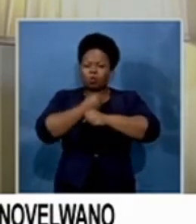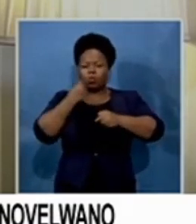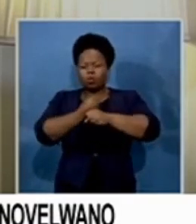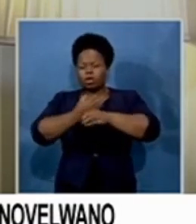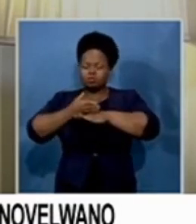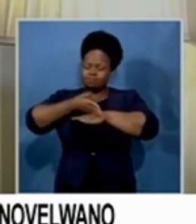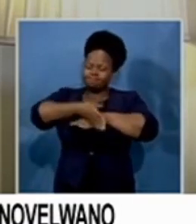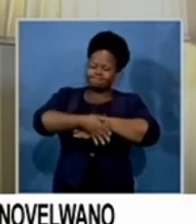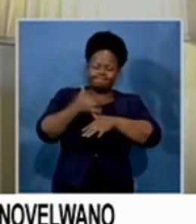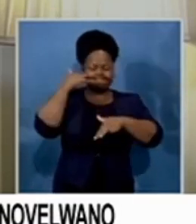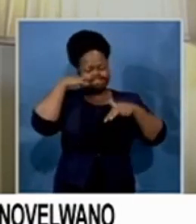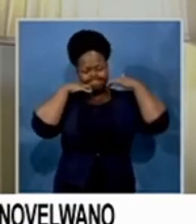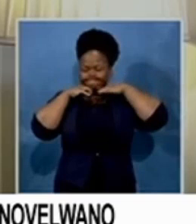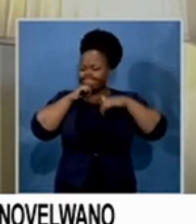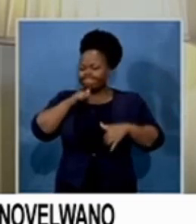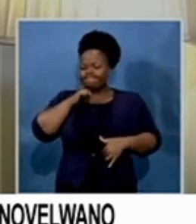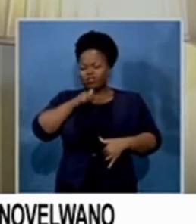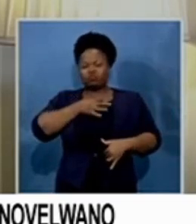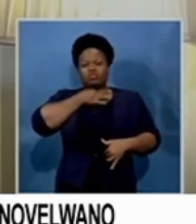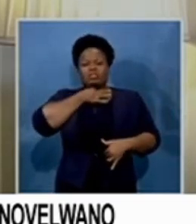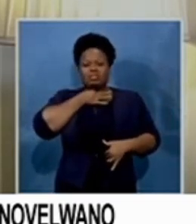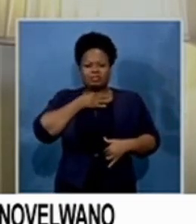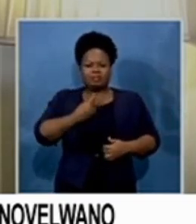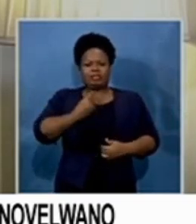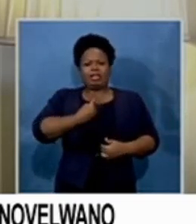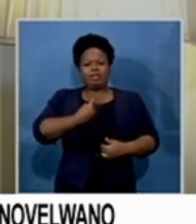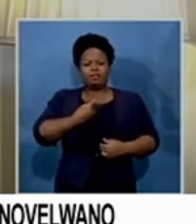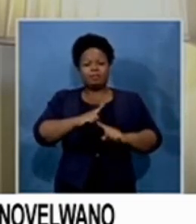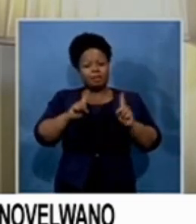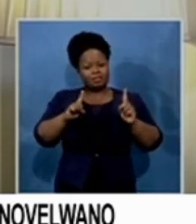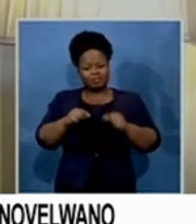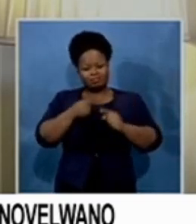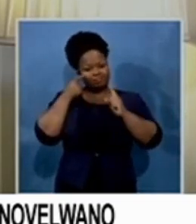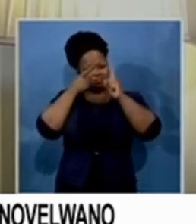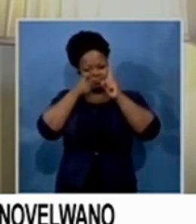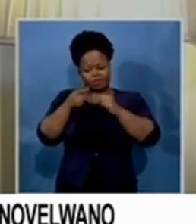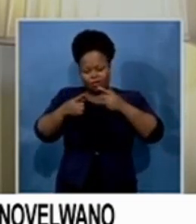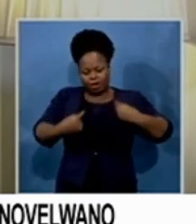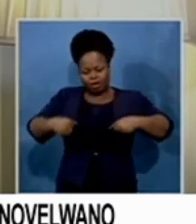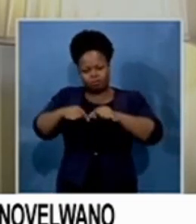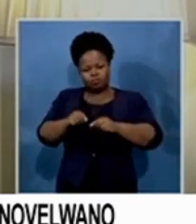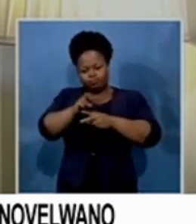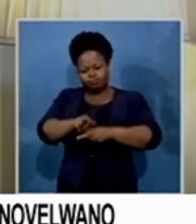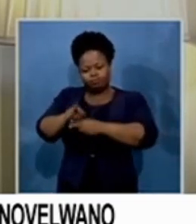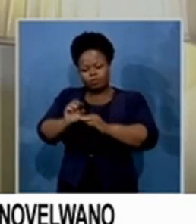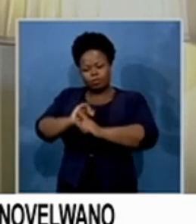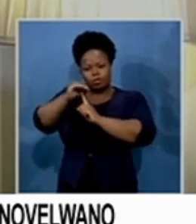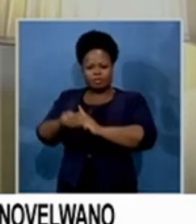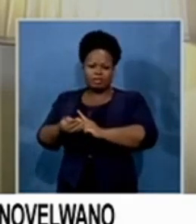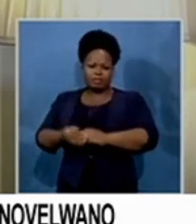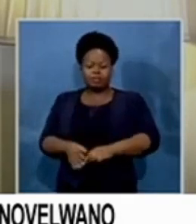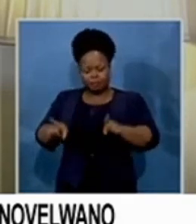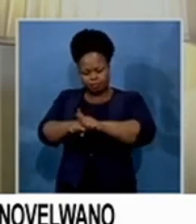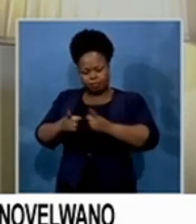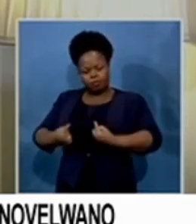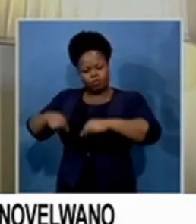to themselves to care for us and to protect us. We have a duty to protect